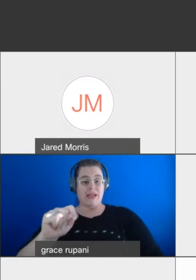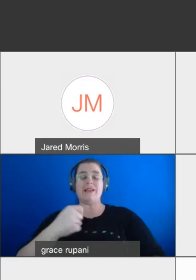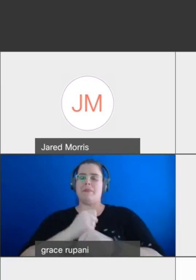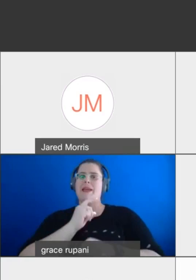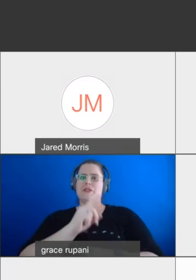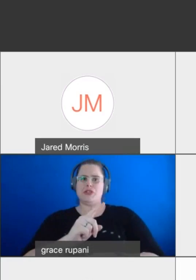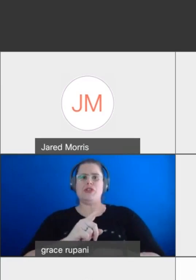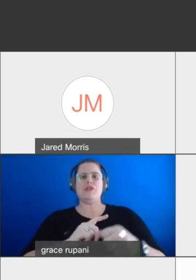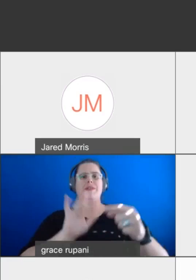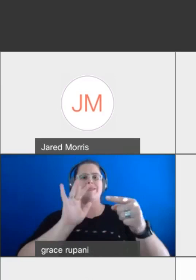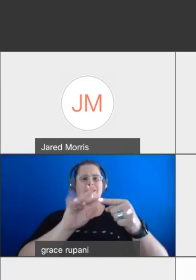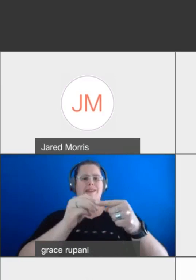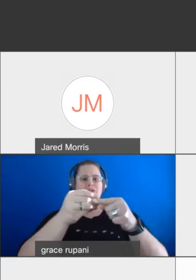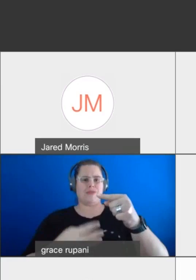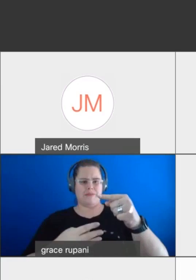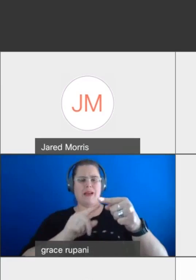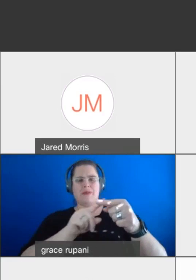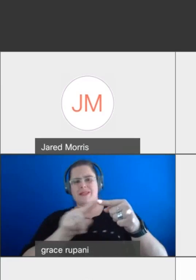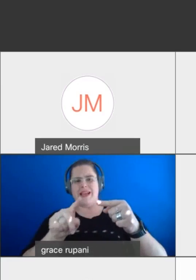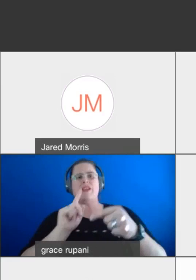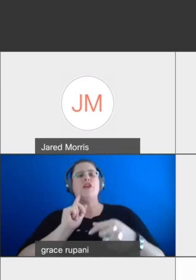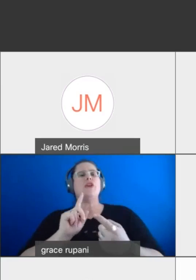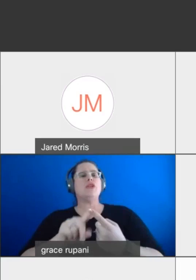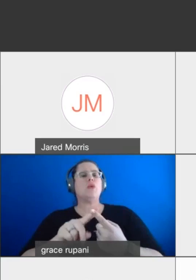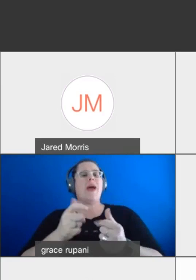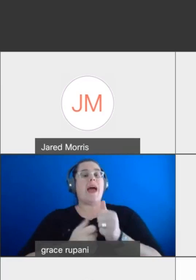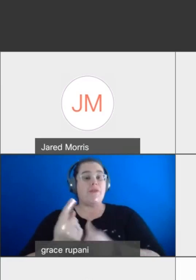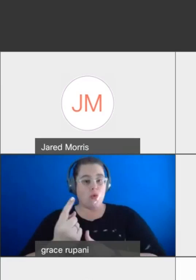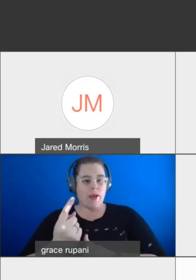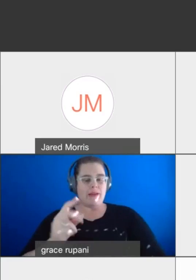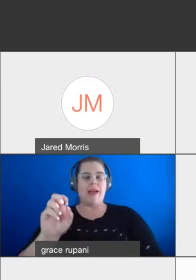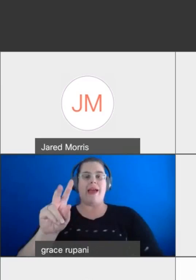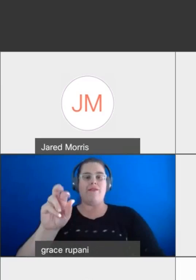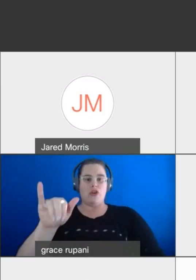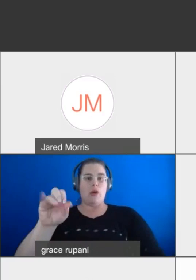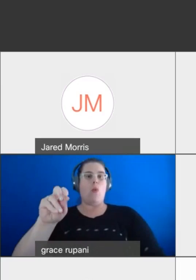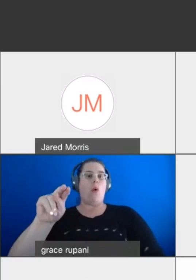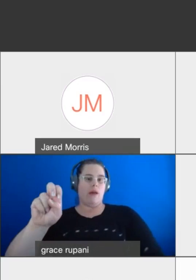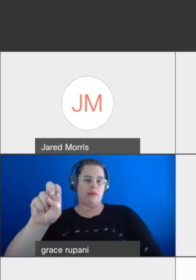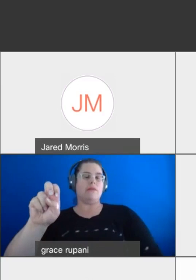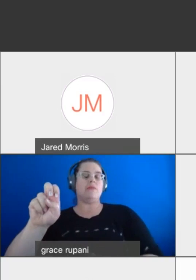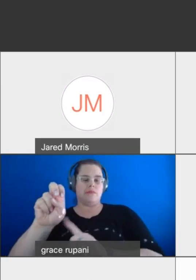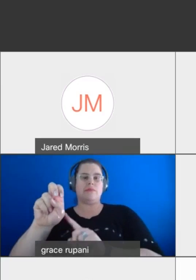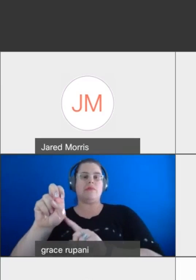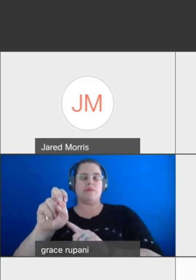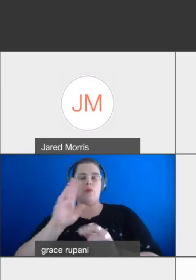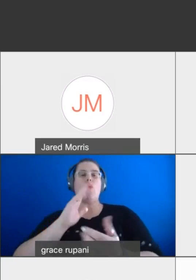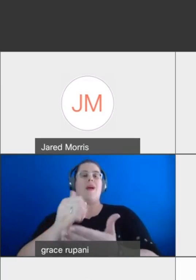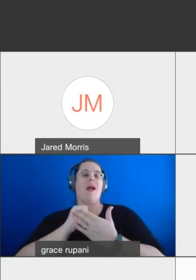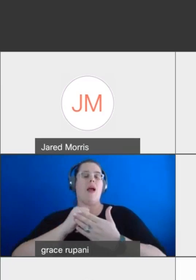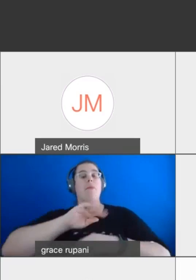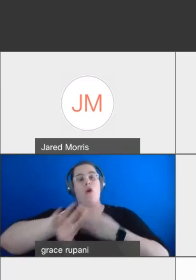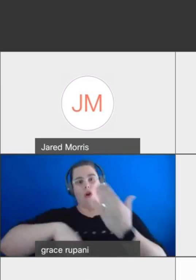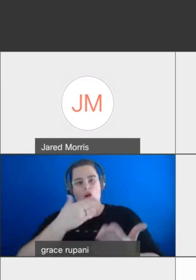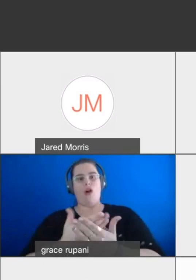everyone. When you open this, I think it defaults to attendees. And so then all the other